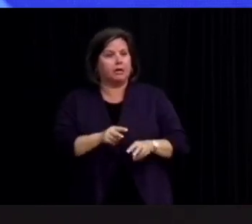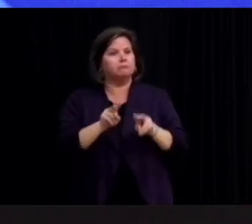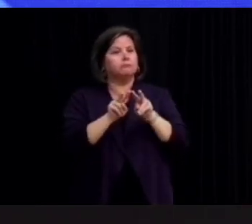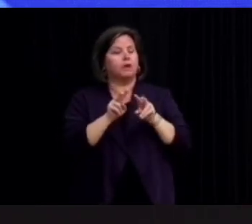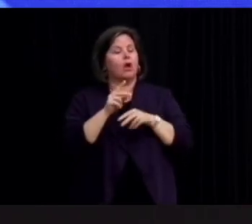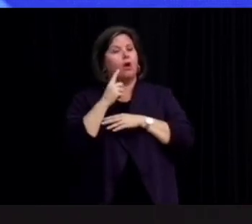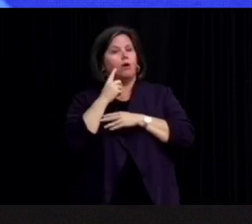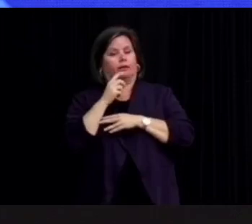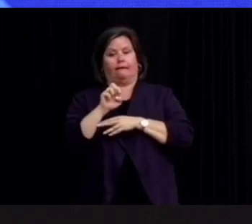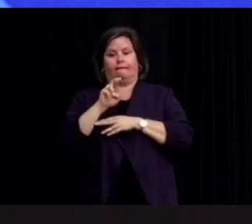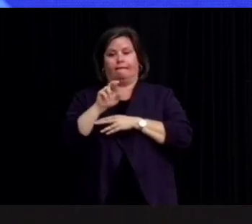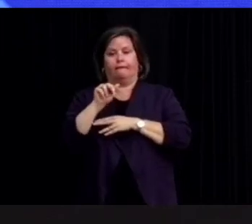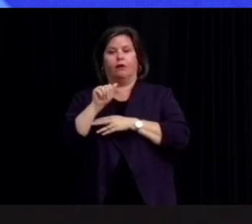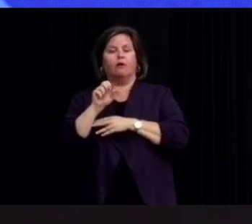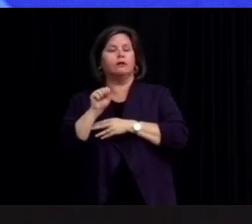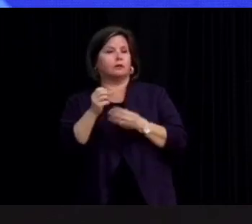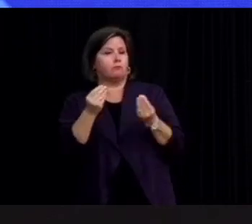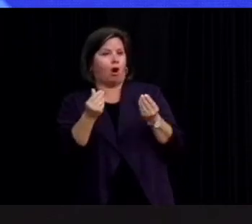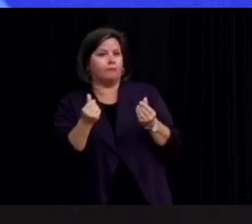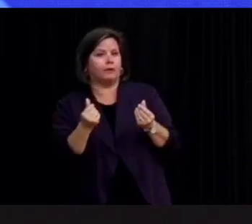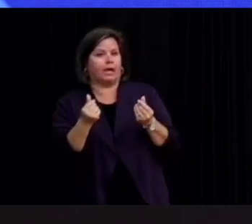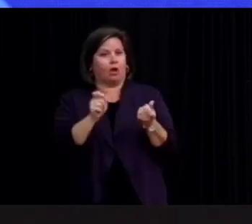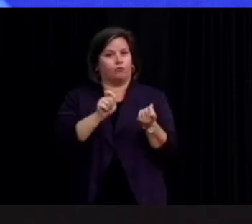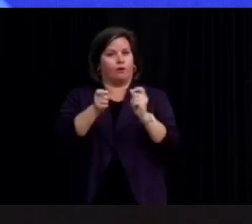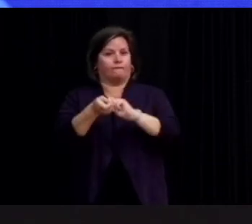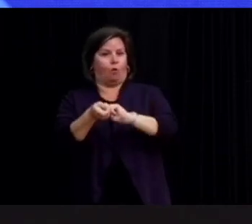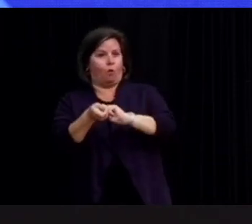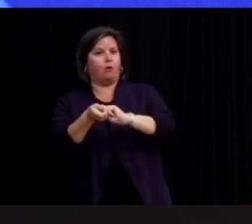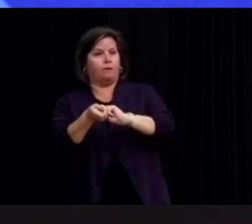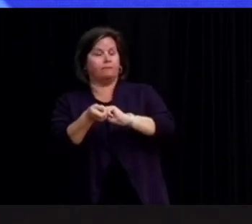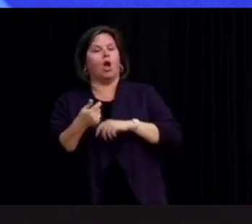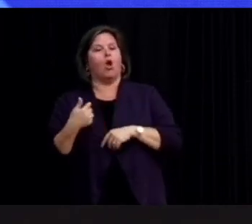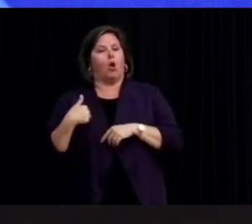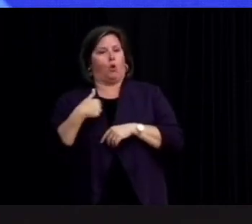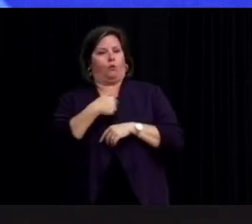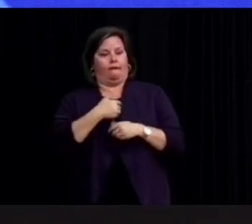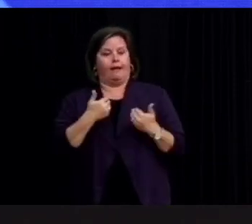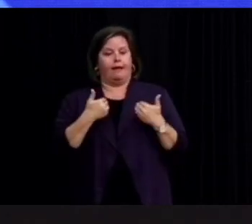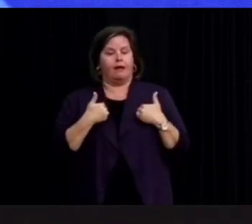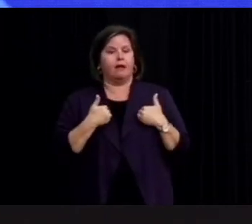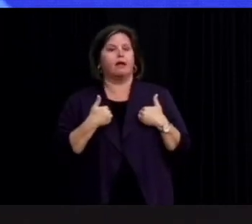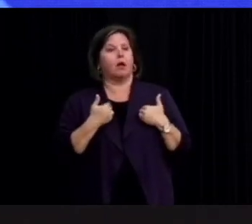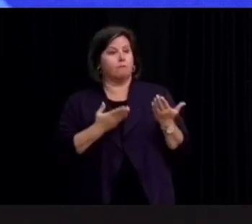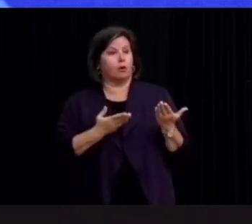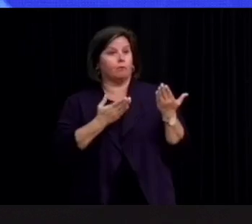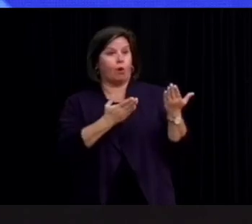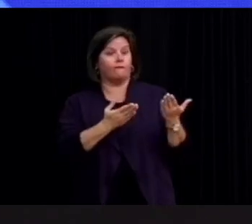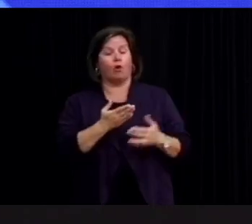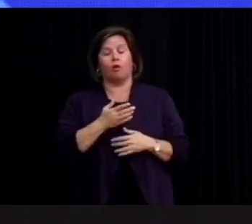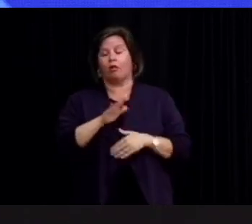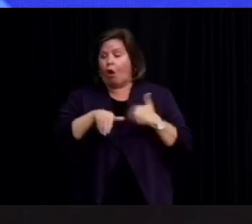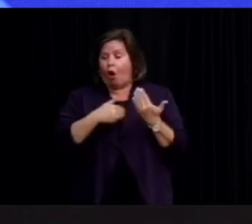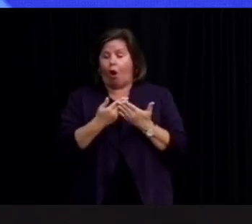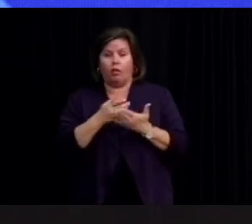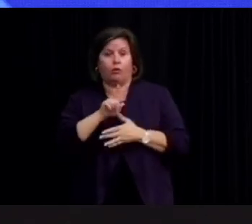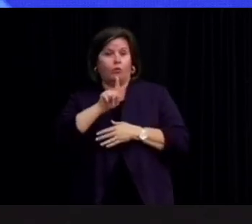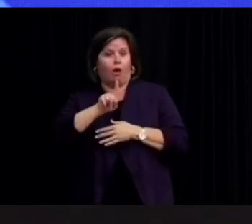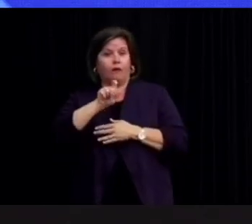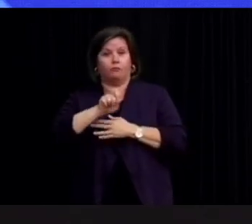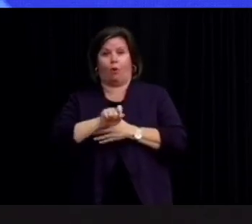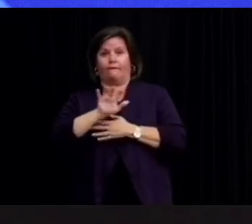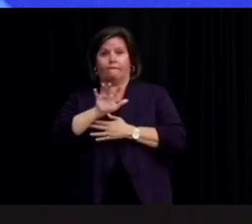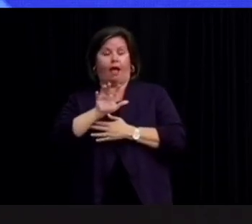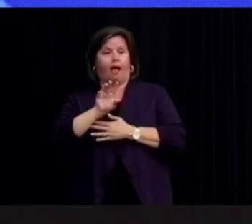property reform. And more recently, we put forth the proposal requiring that all 1.5 million of our